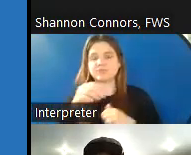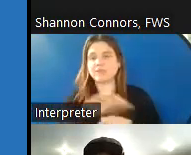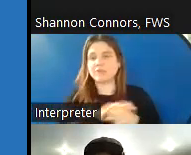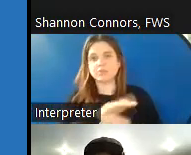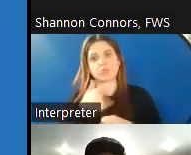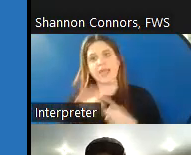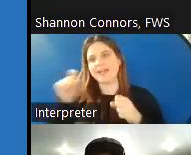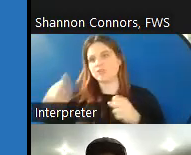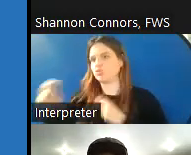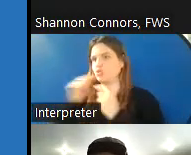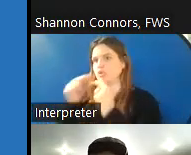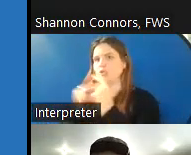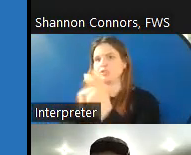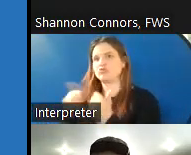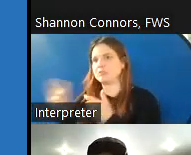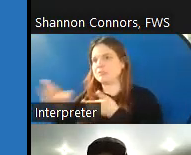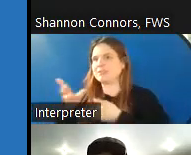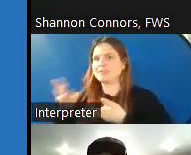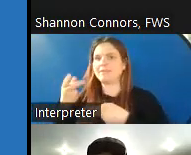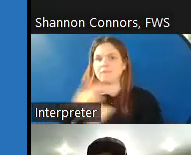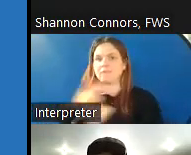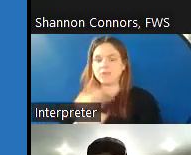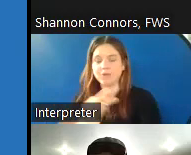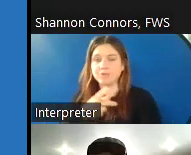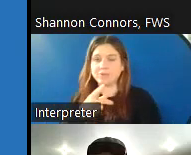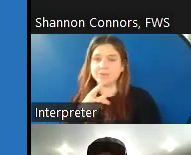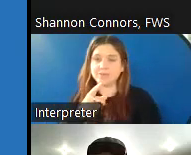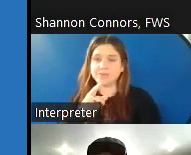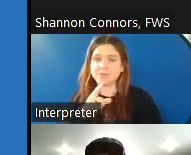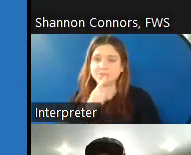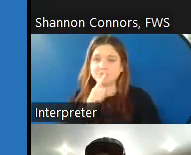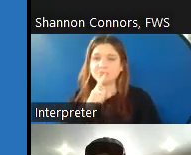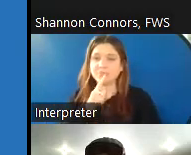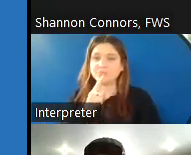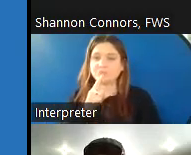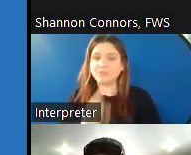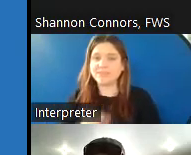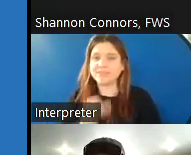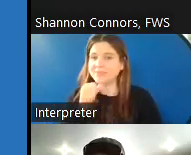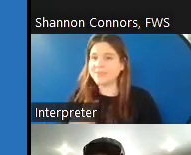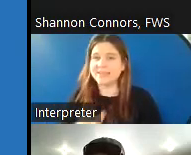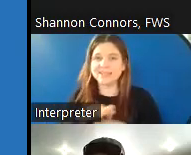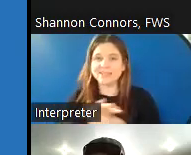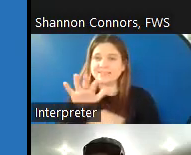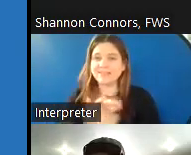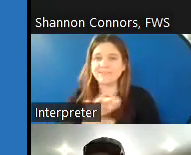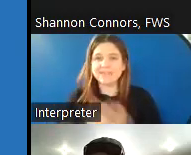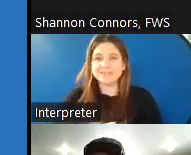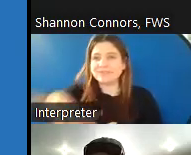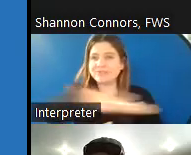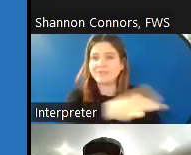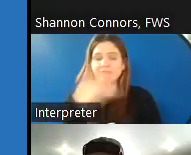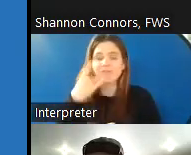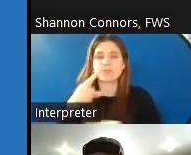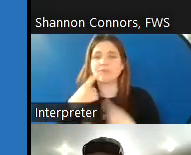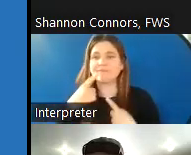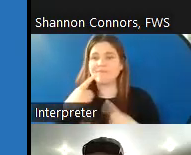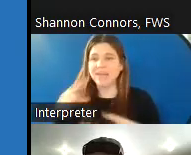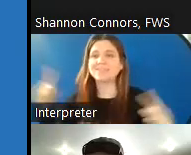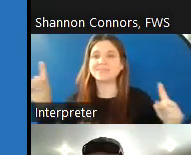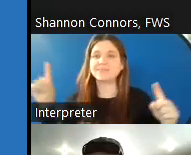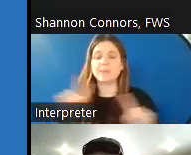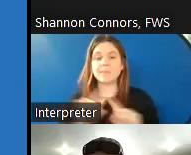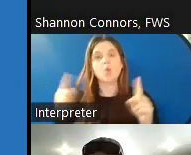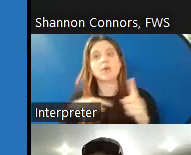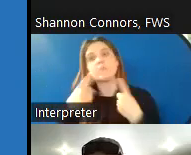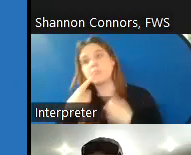it was, especially in time, there just wasn't enough slash to do that and do it effectively. But we did get piles in